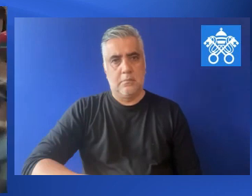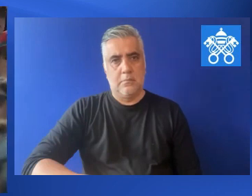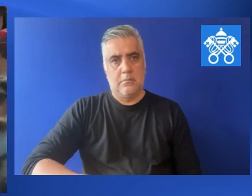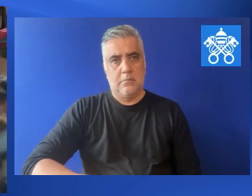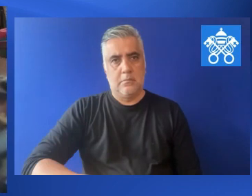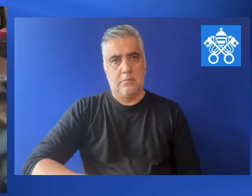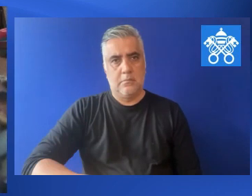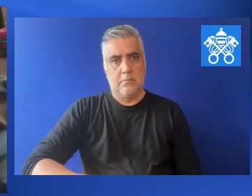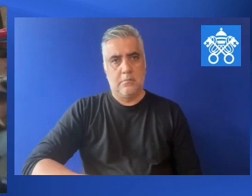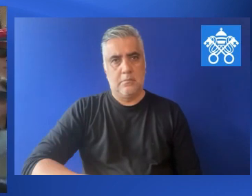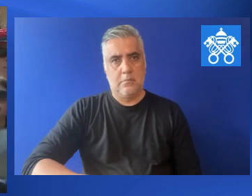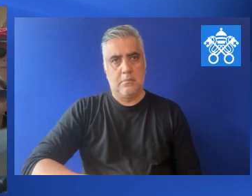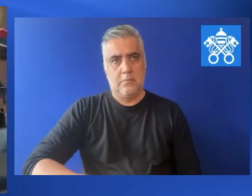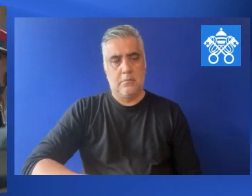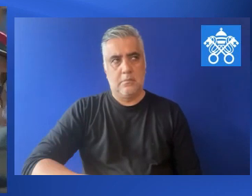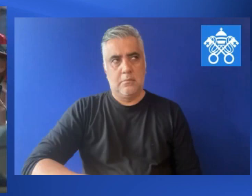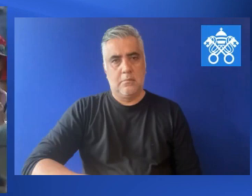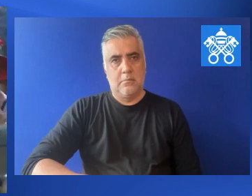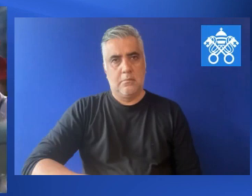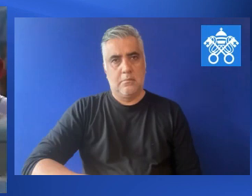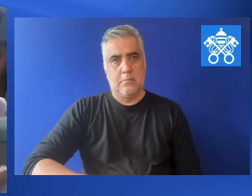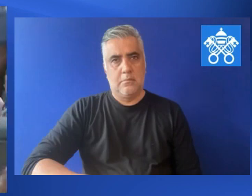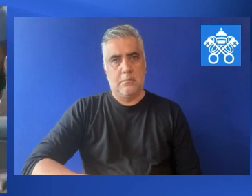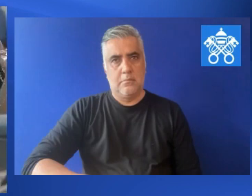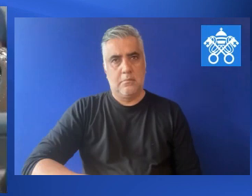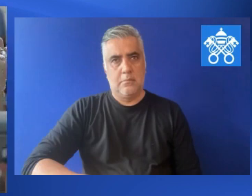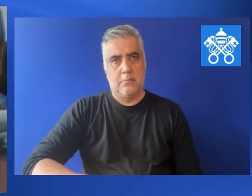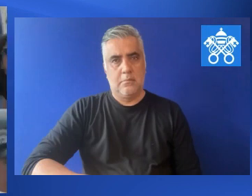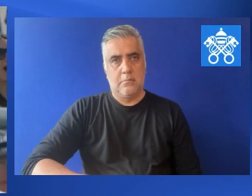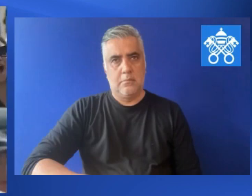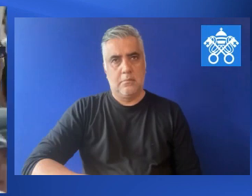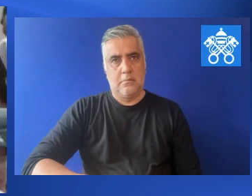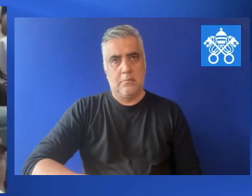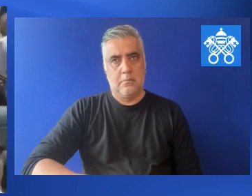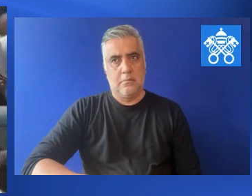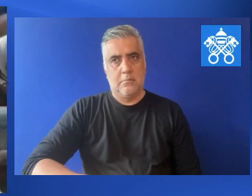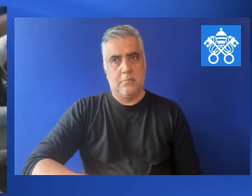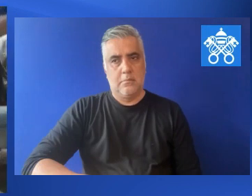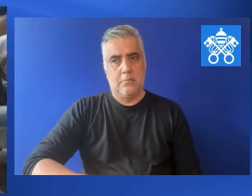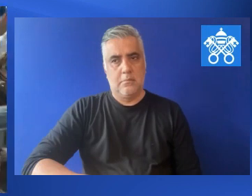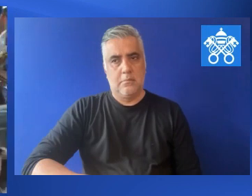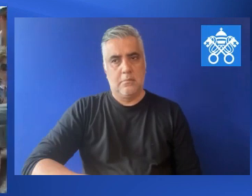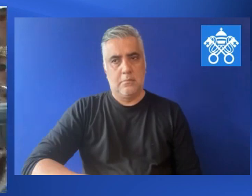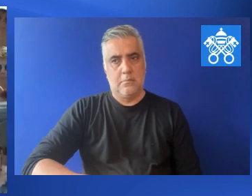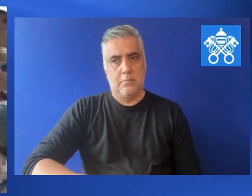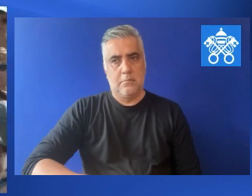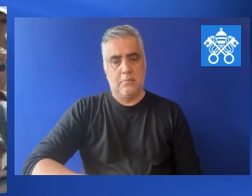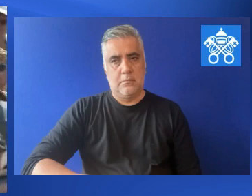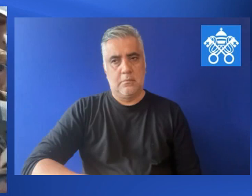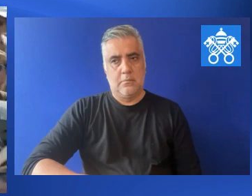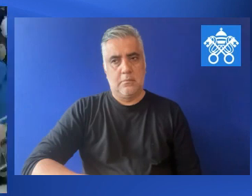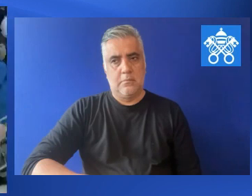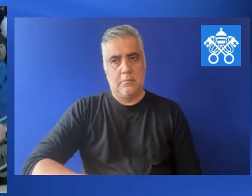Eis a tradução das suas palavras. Queridos fiéis de língua portuguesa, sede